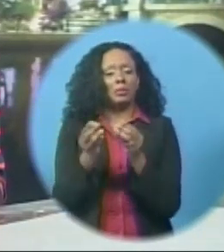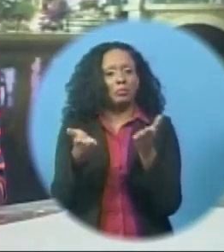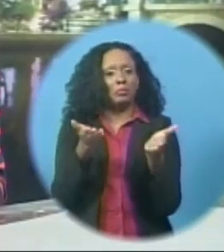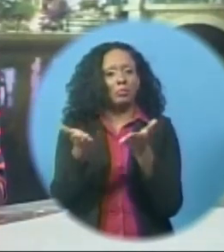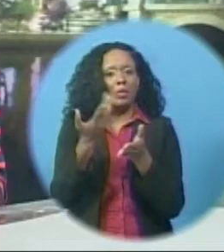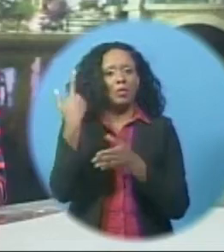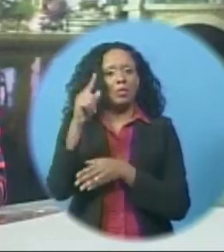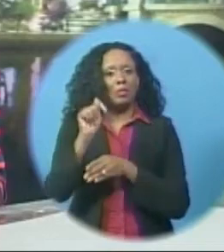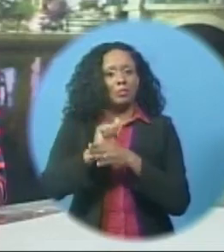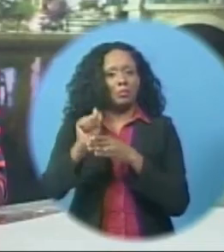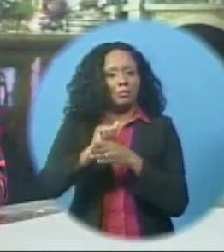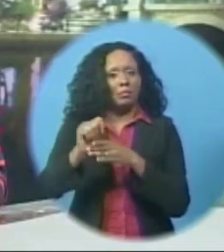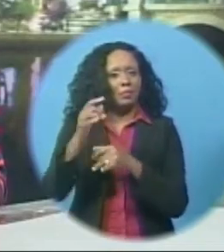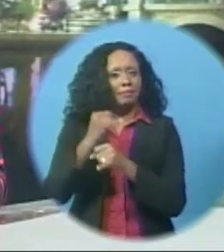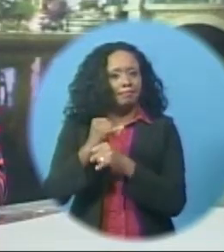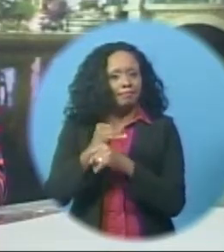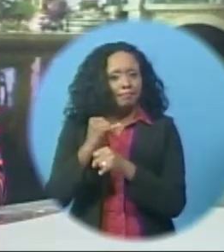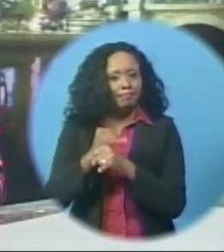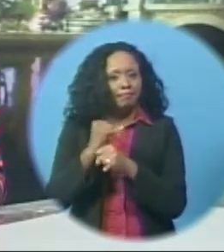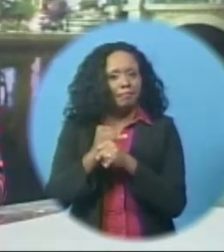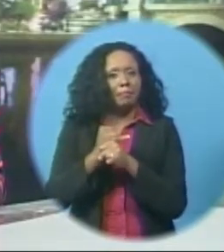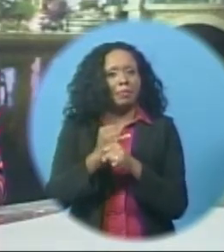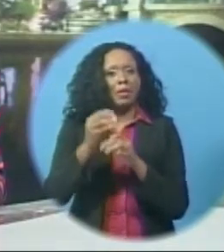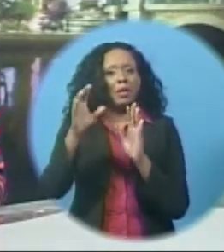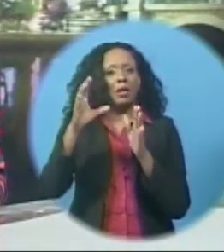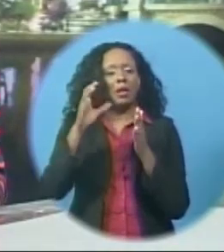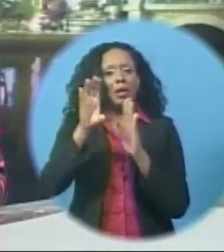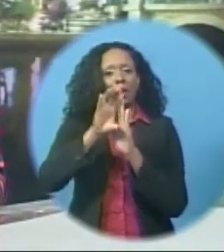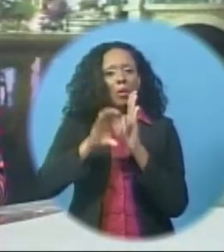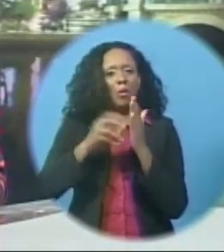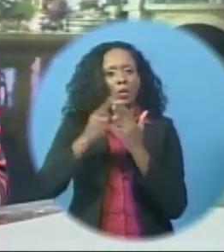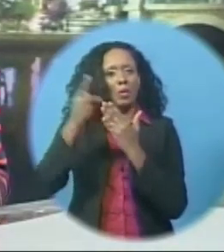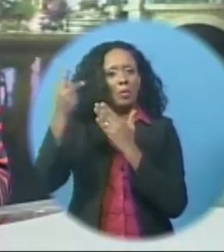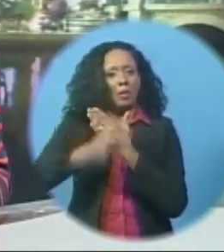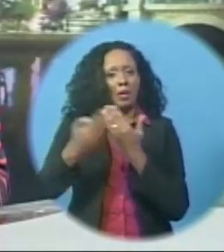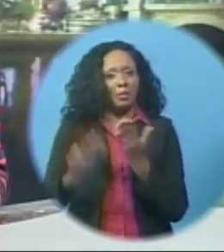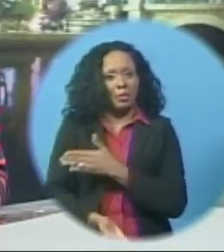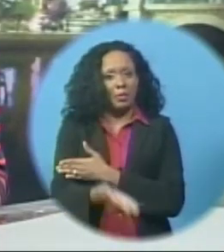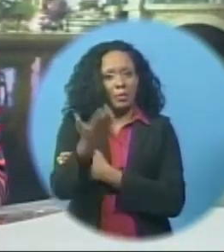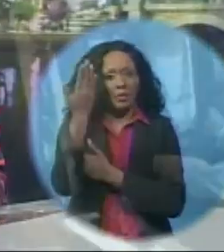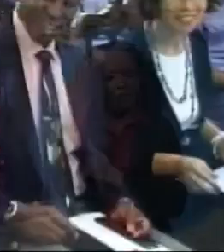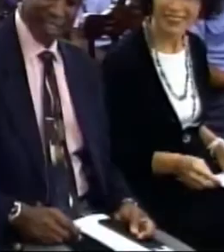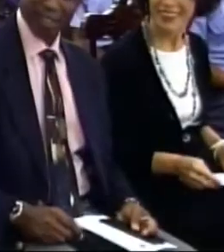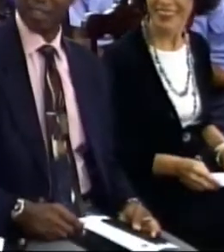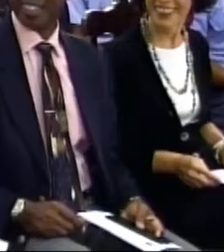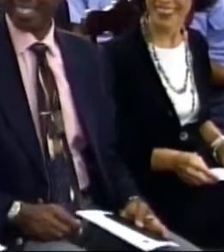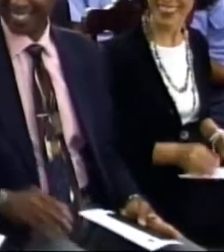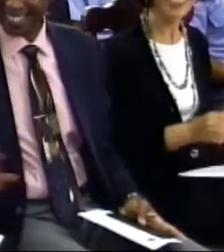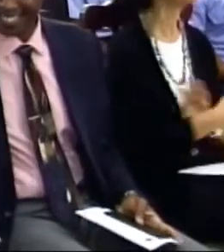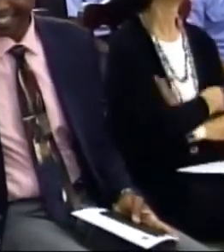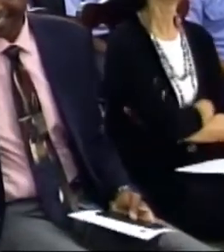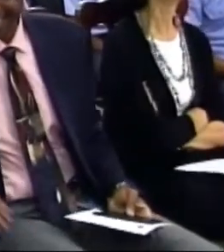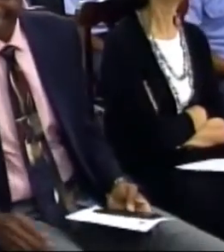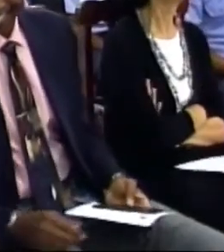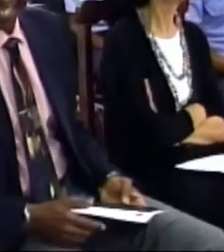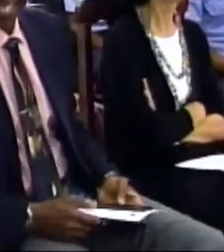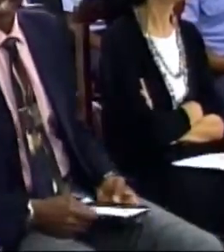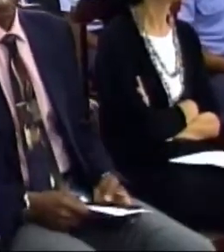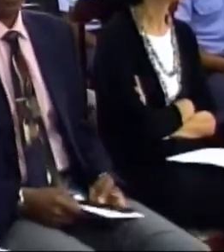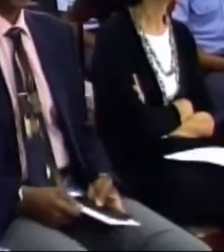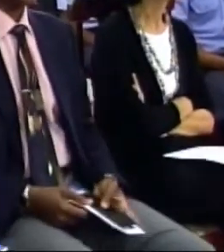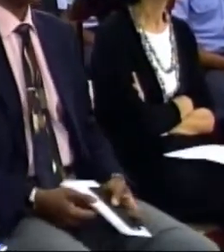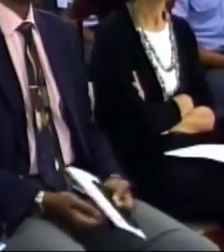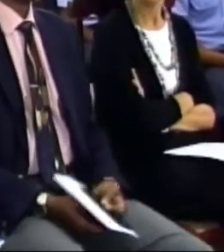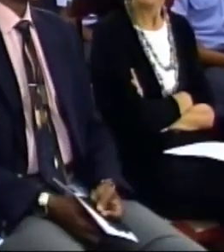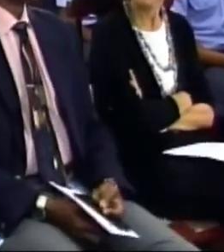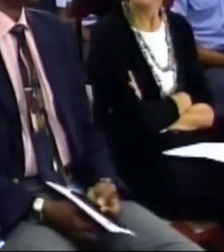RSS Training Institute Maritime Operations and Planning course this morning. 22 participants, including police officers, members